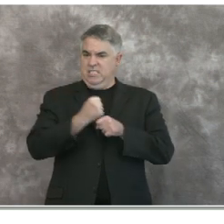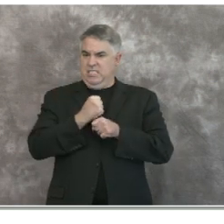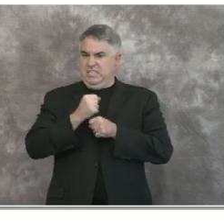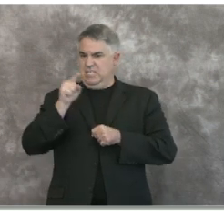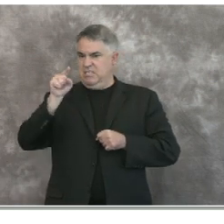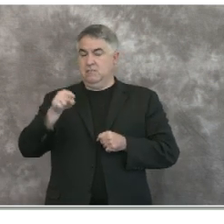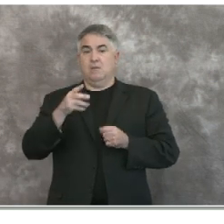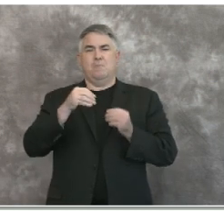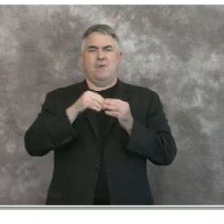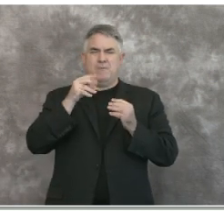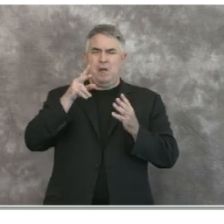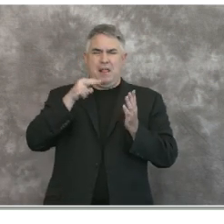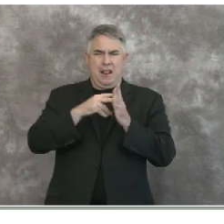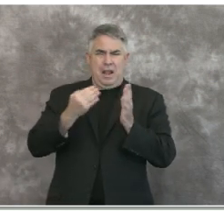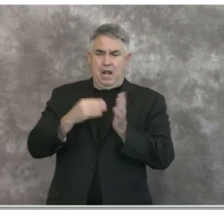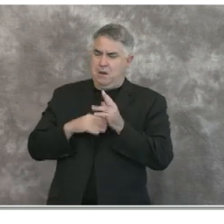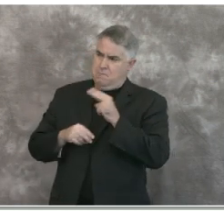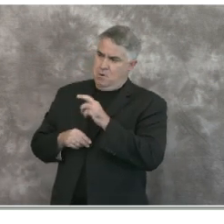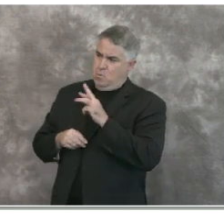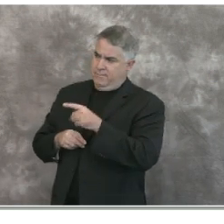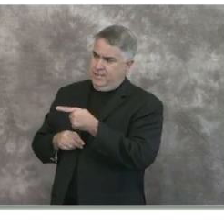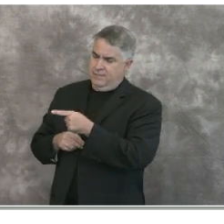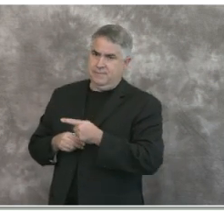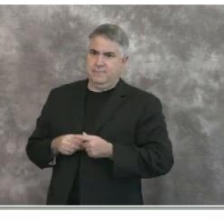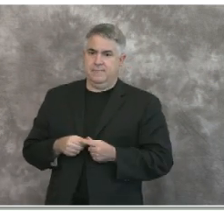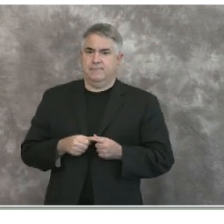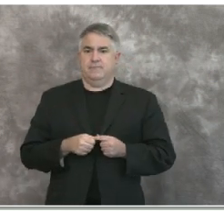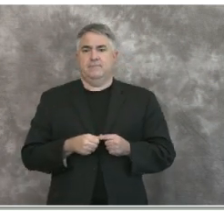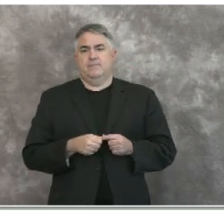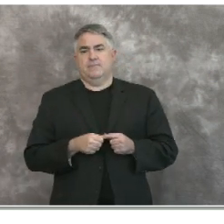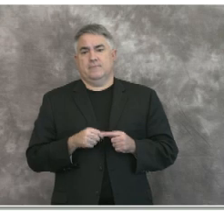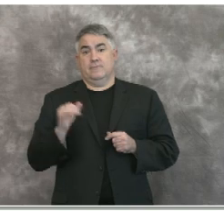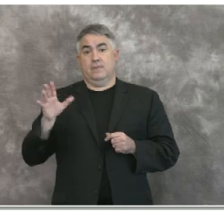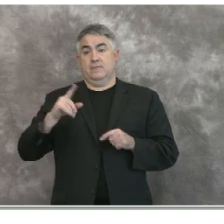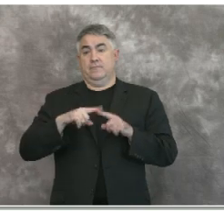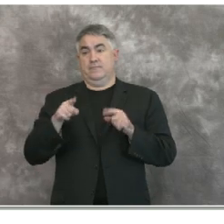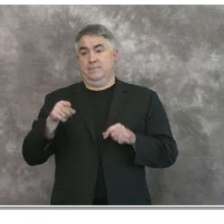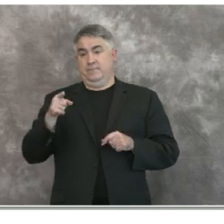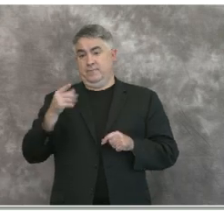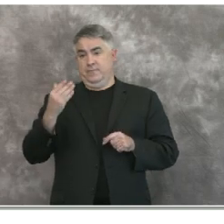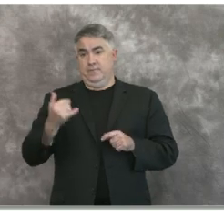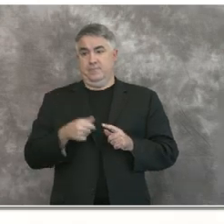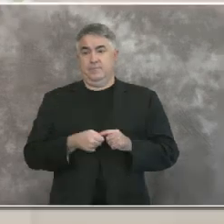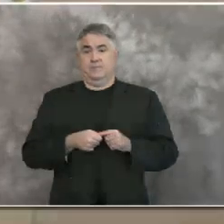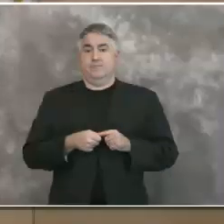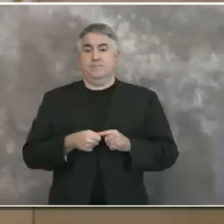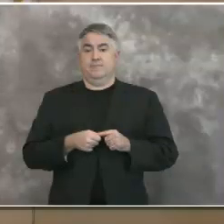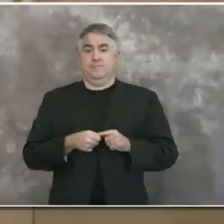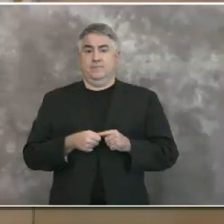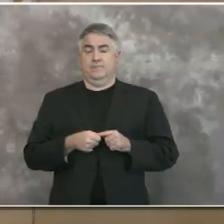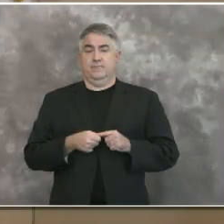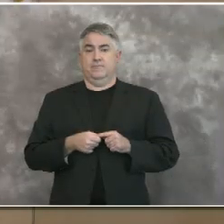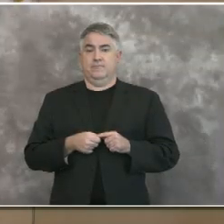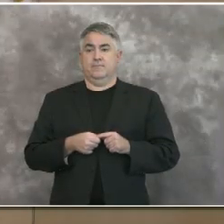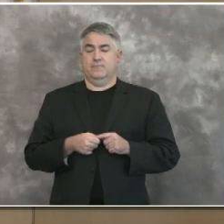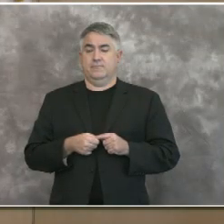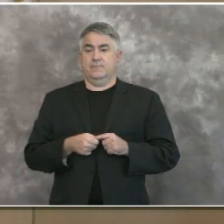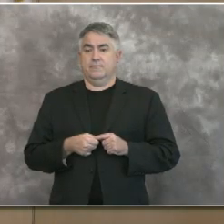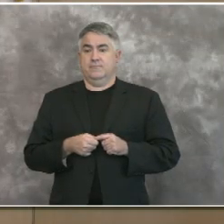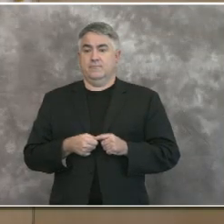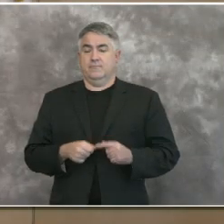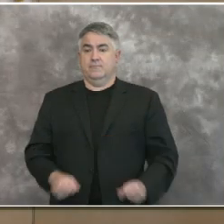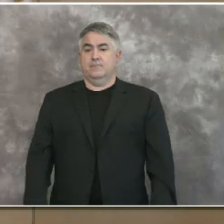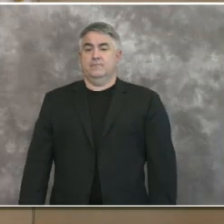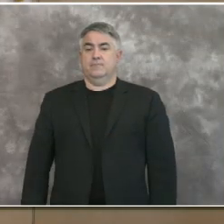website. And that is at the bottom of the screen here and on the sign in front of me. In regards